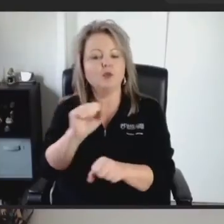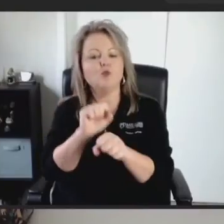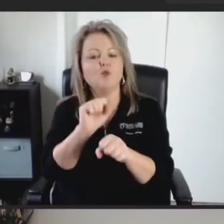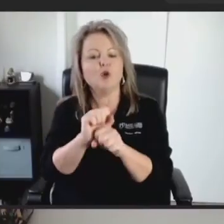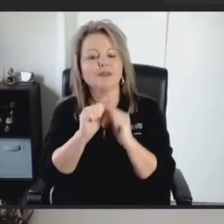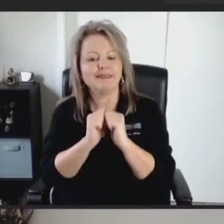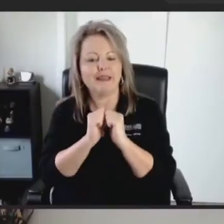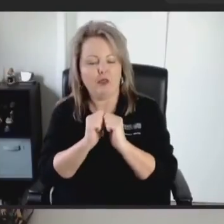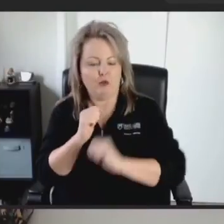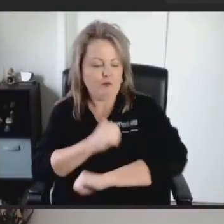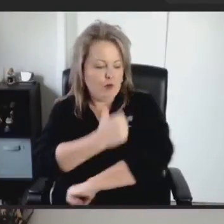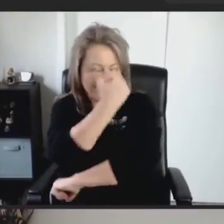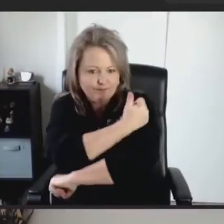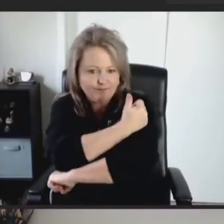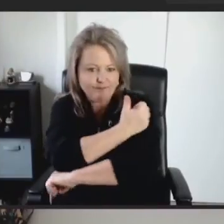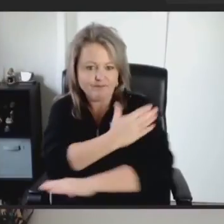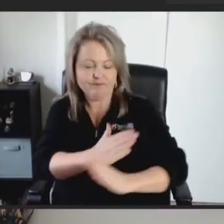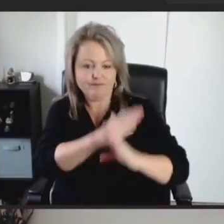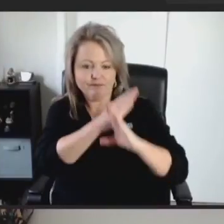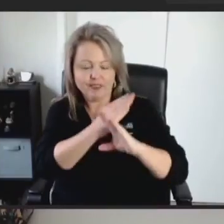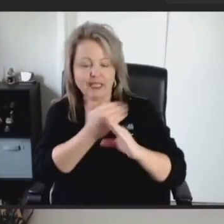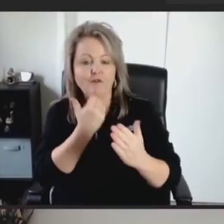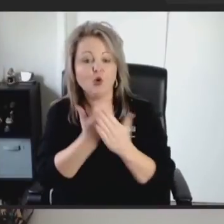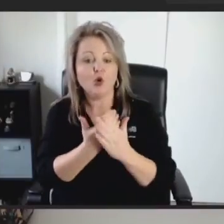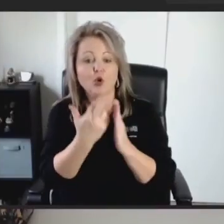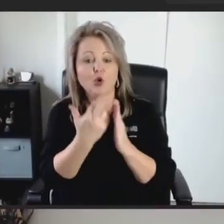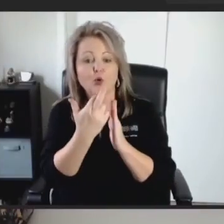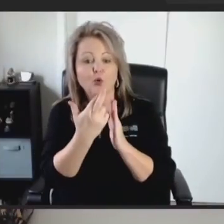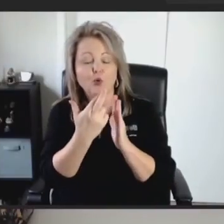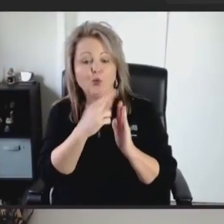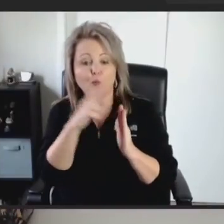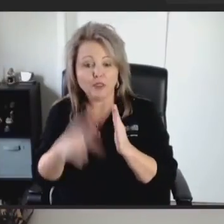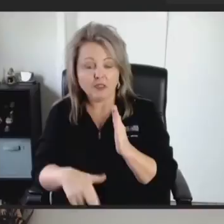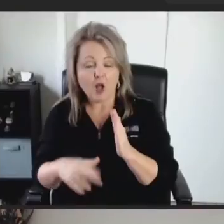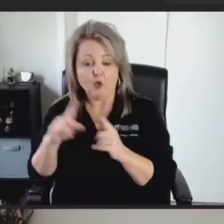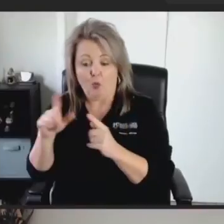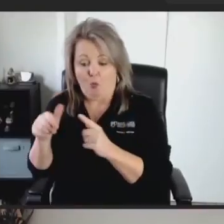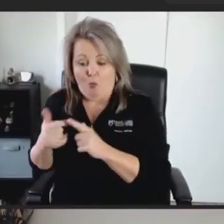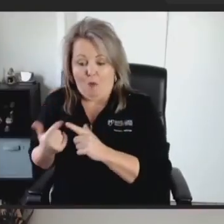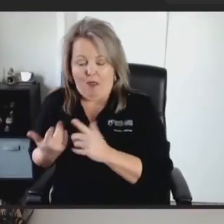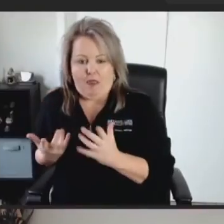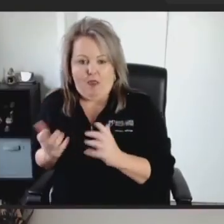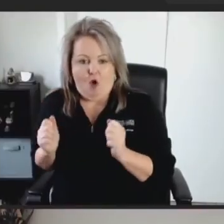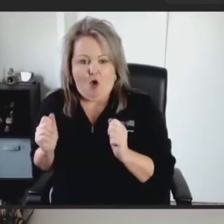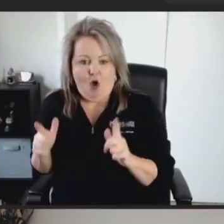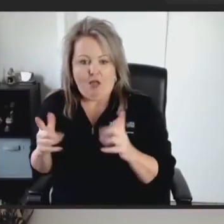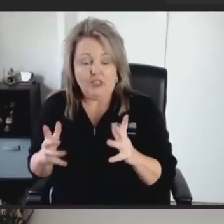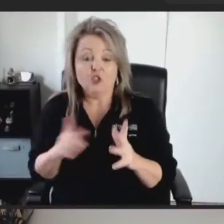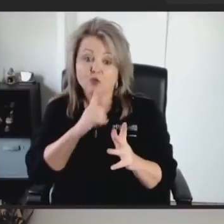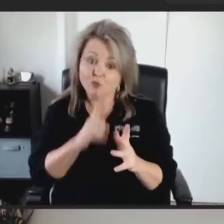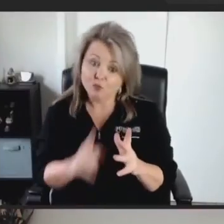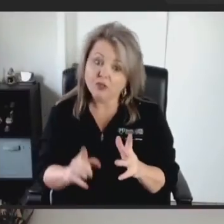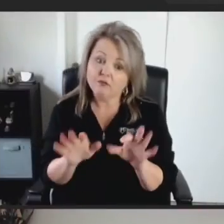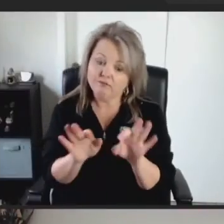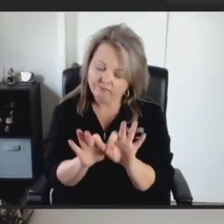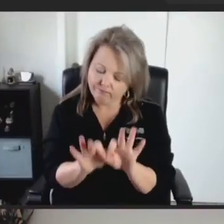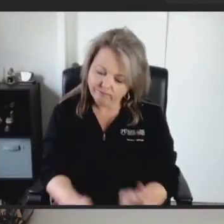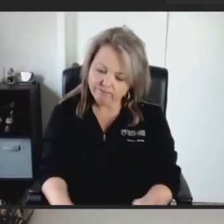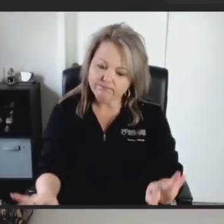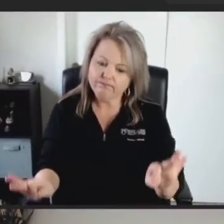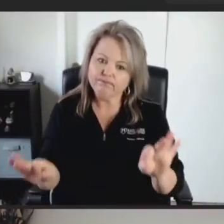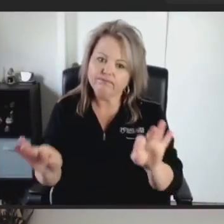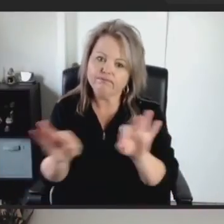good result, and using the sports analogy, win the game. And this is a high stakes game. We really want to emerge from this